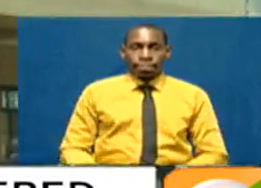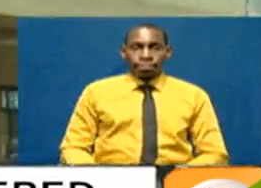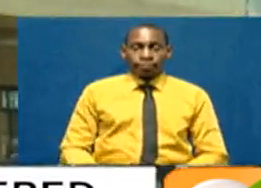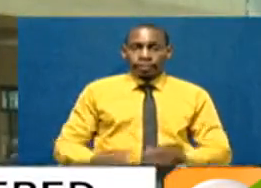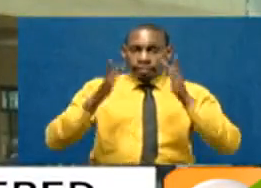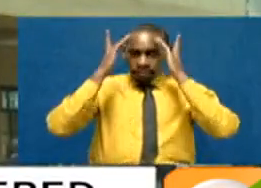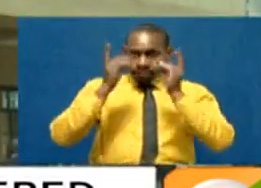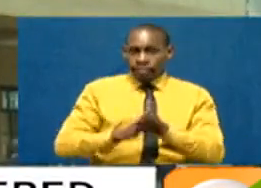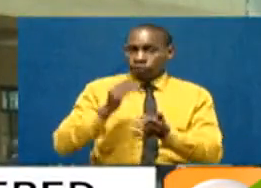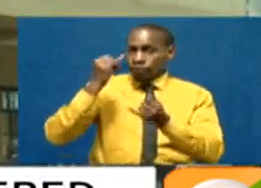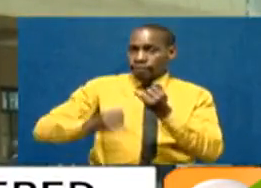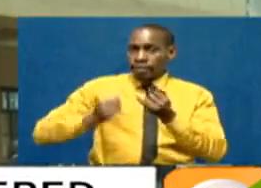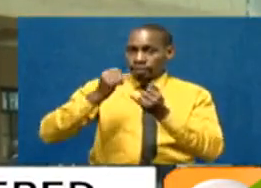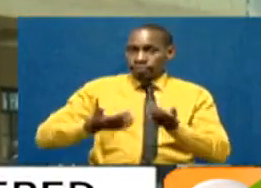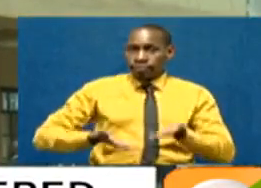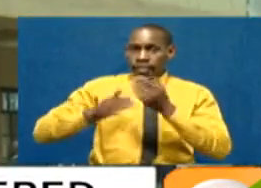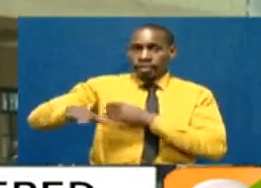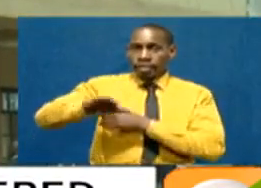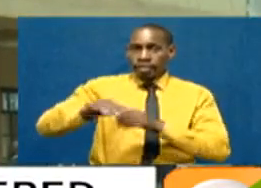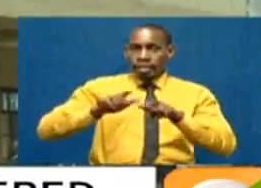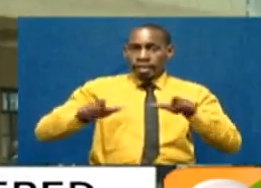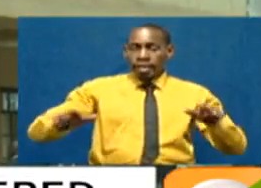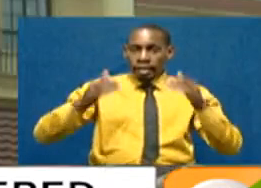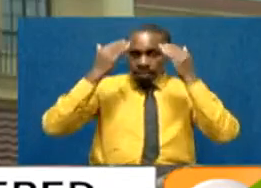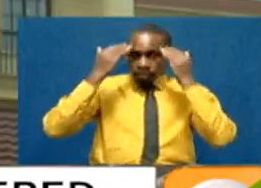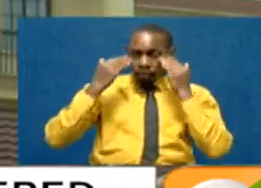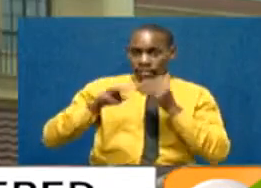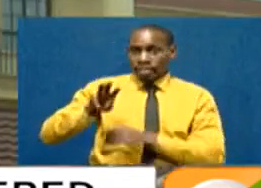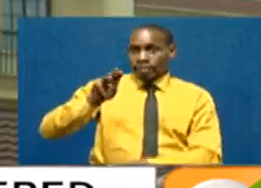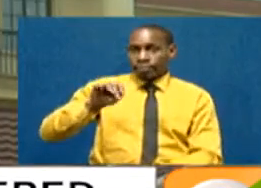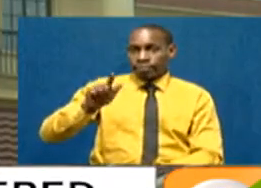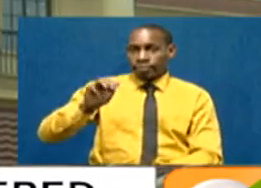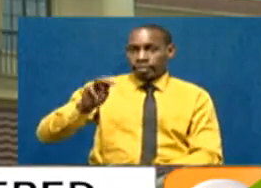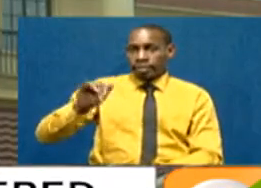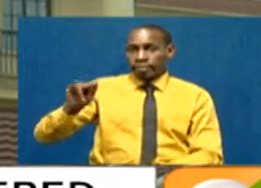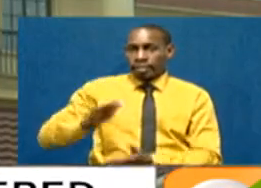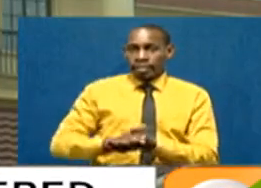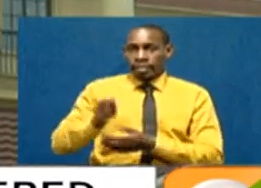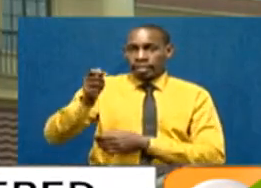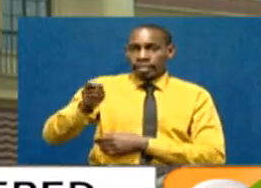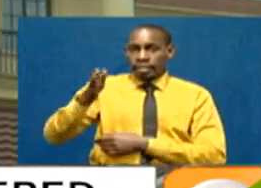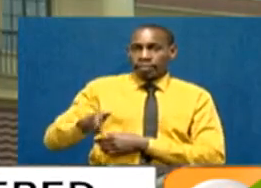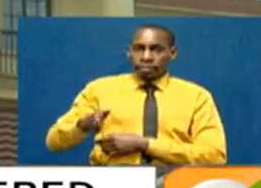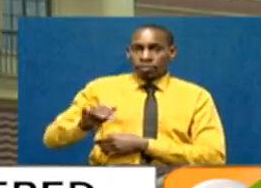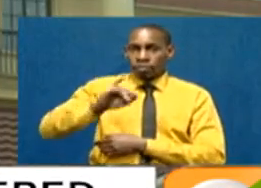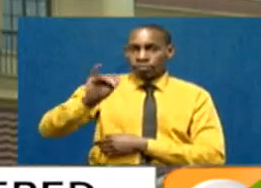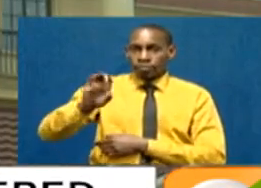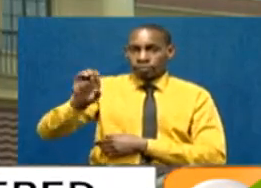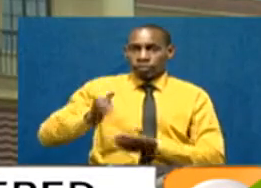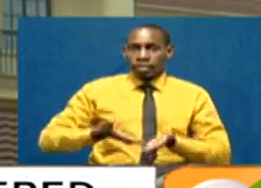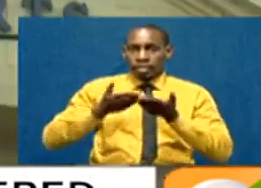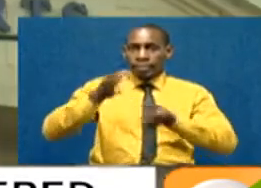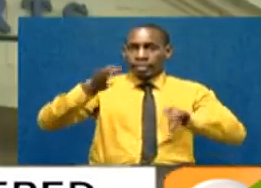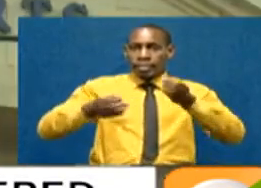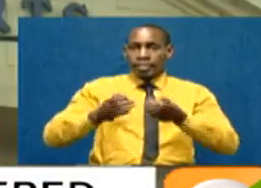The decision finally came at the Environment and Land Court in Milimani. Justice Lois Komingoi delivering a judgment that